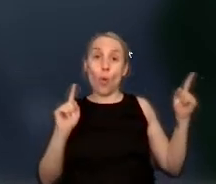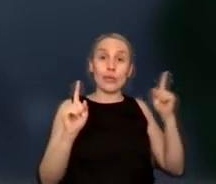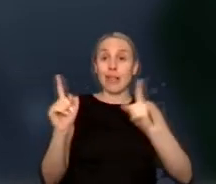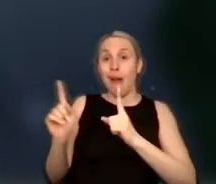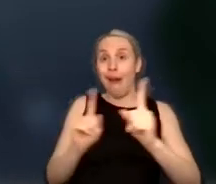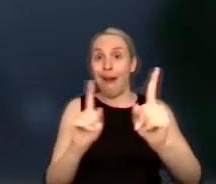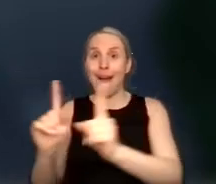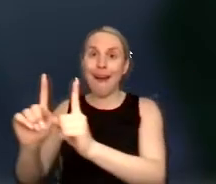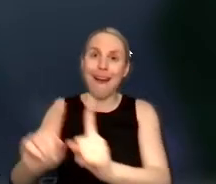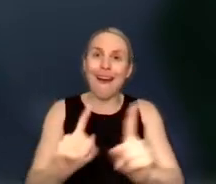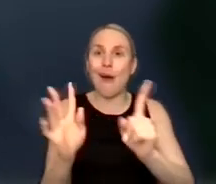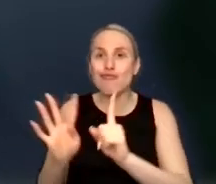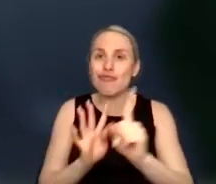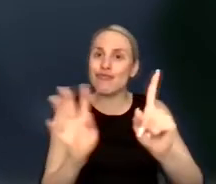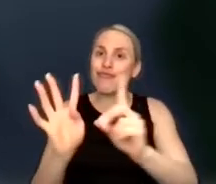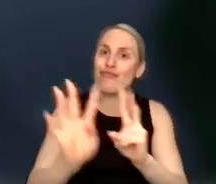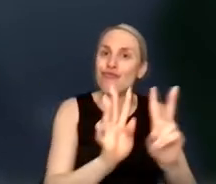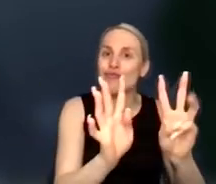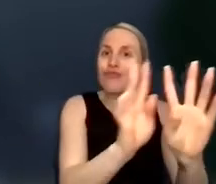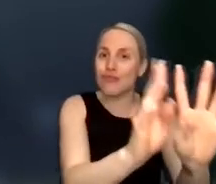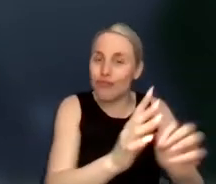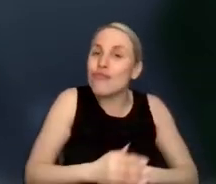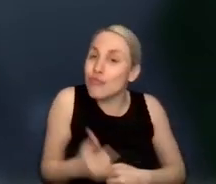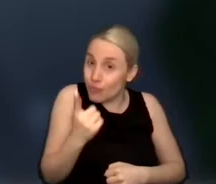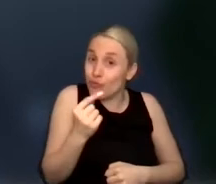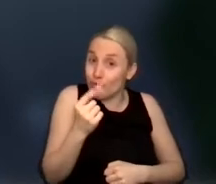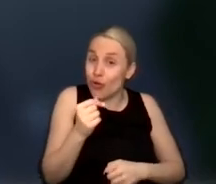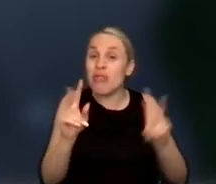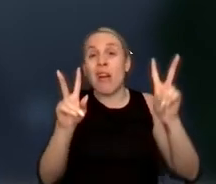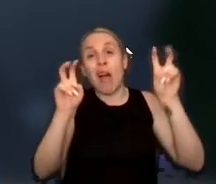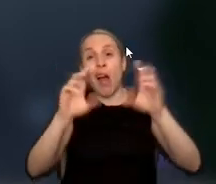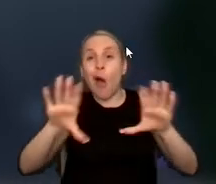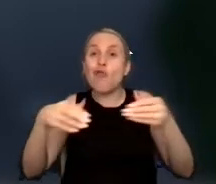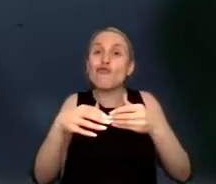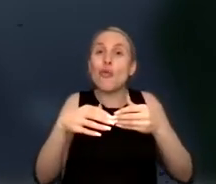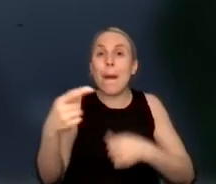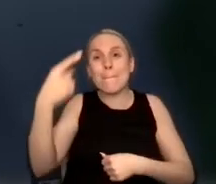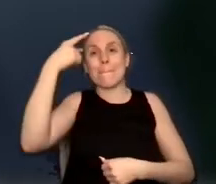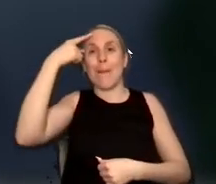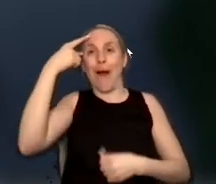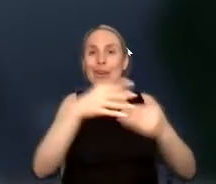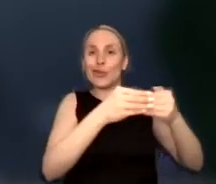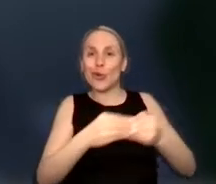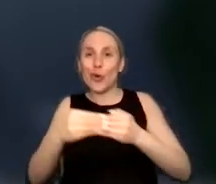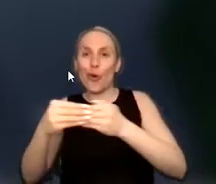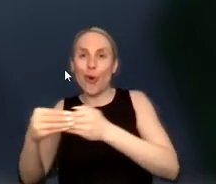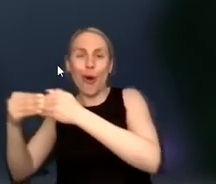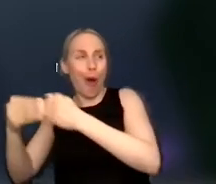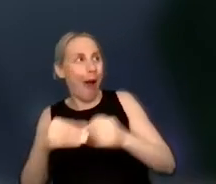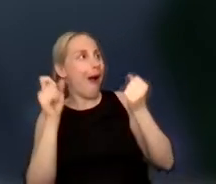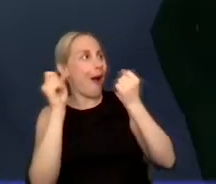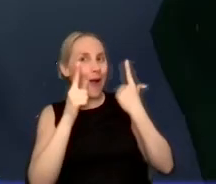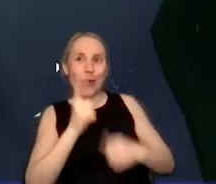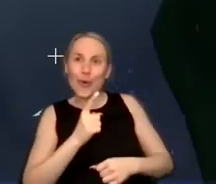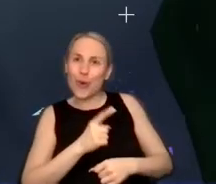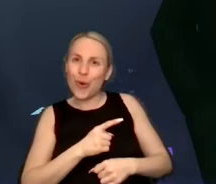exploratory group sharing. Tour. Yeah. Oh, that's so nice. Yeah, like a group tour. Mm-hmm. Yeah. A group mind tour. Yeah, it would be really cool. Yeah. Yeah, we also talked about, I